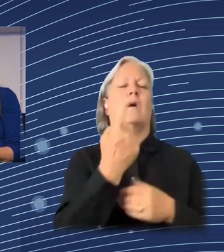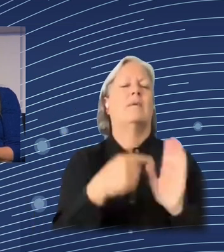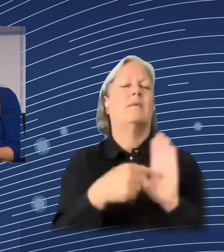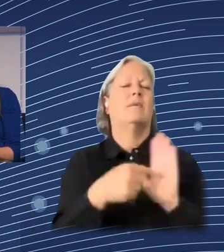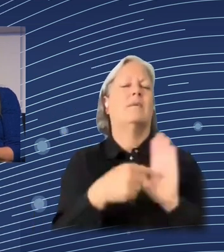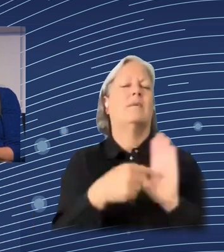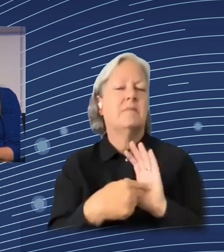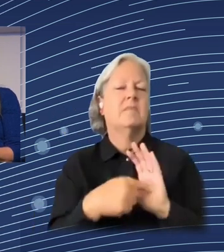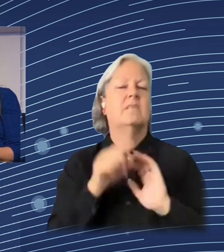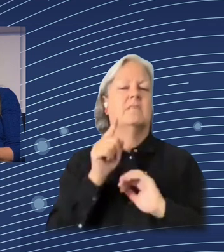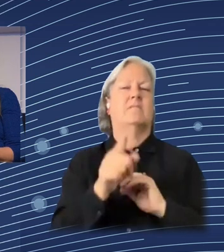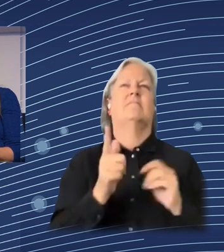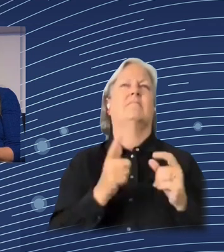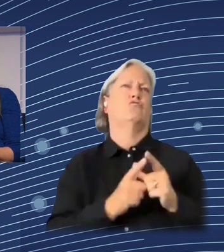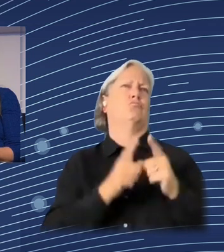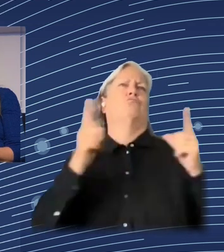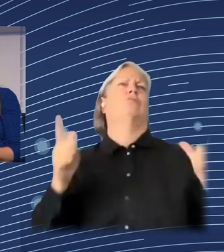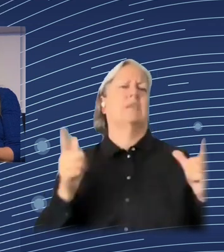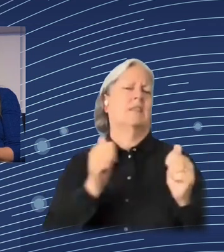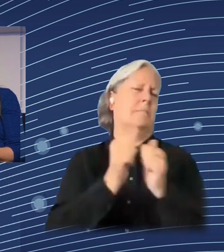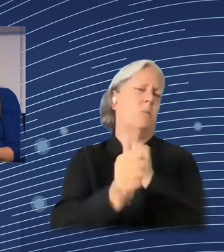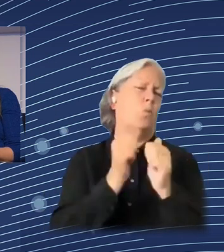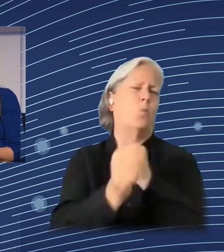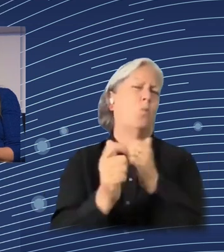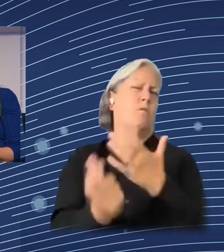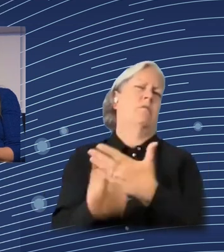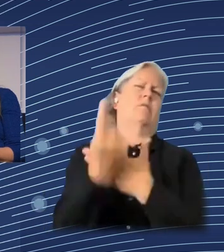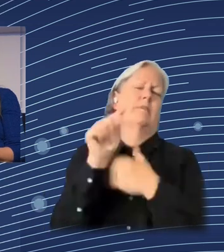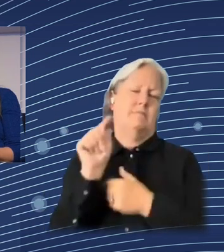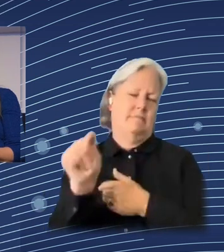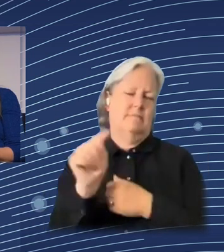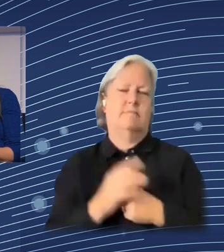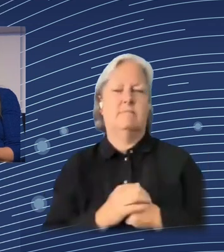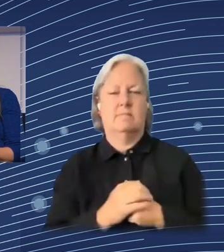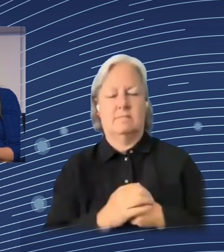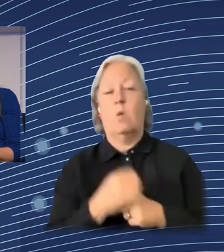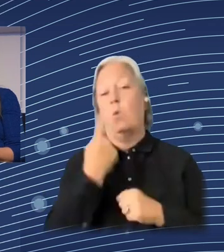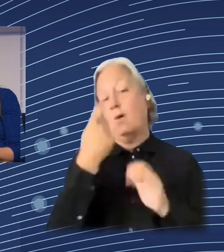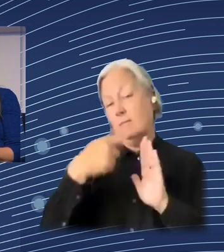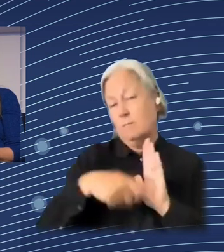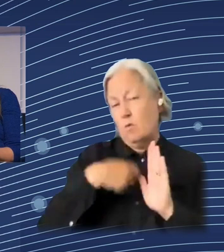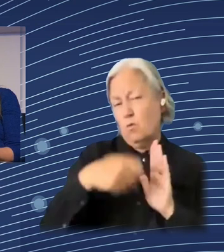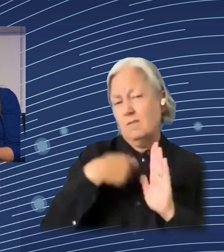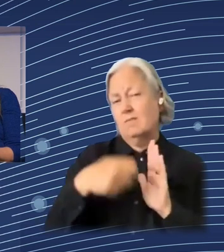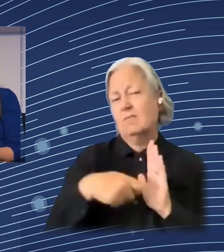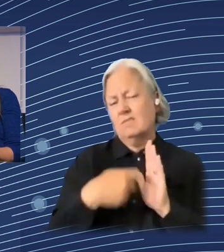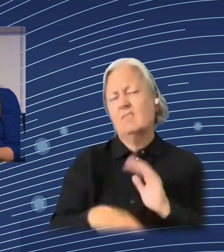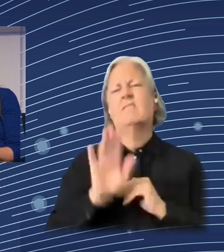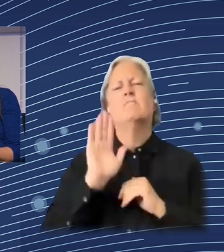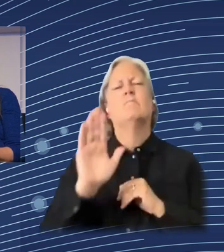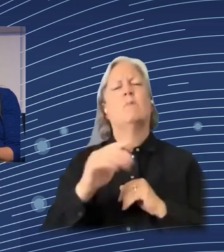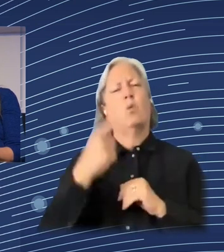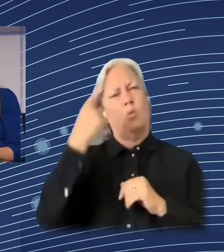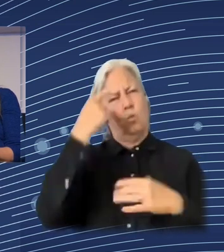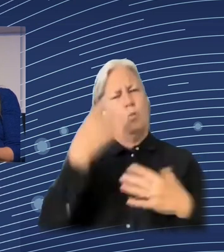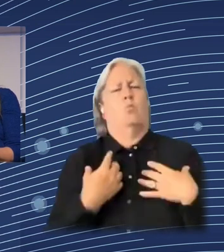And in the project, we developed 10 well-being services, or we